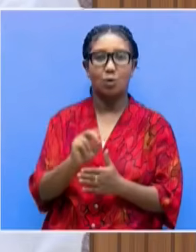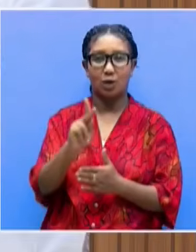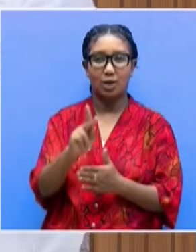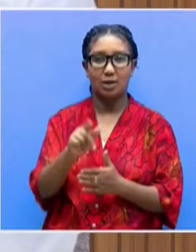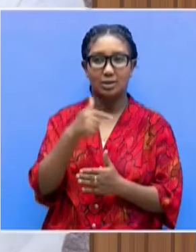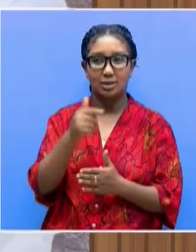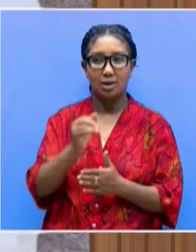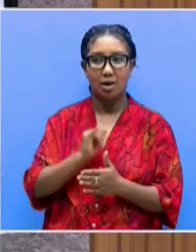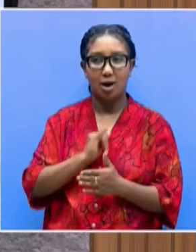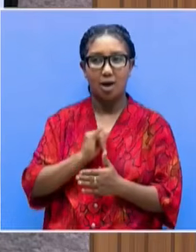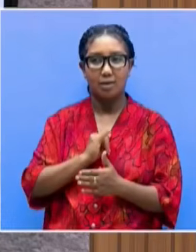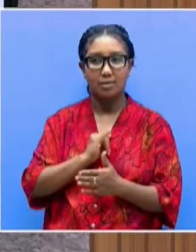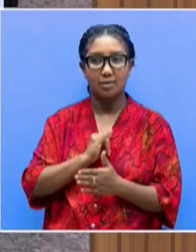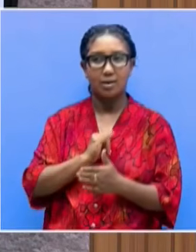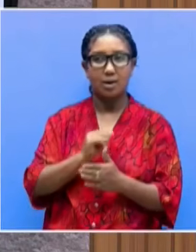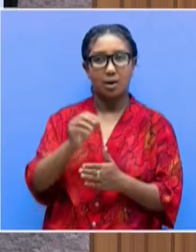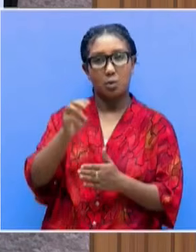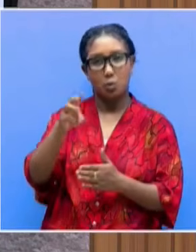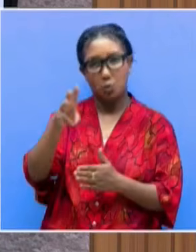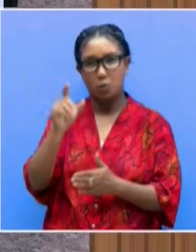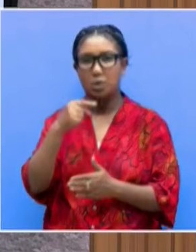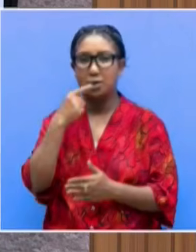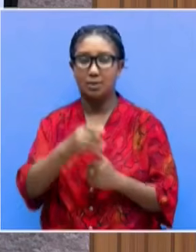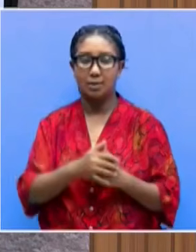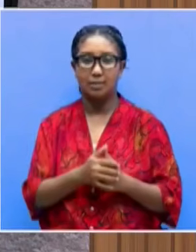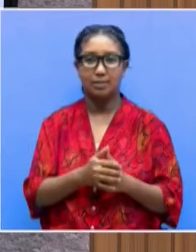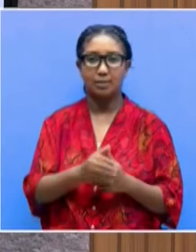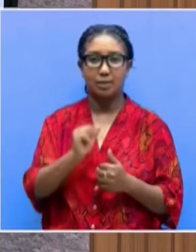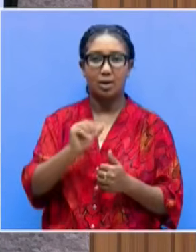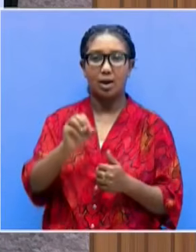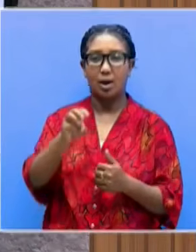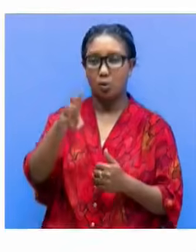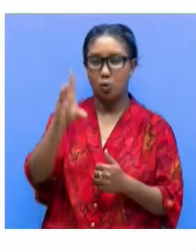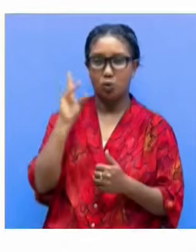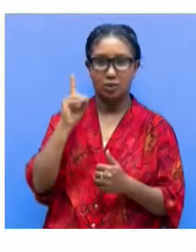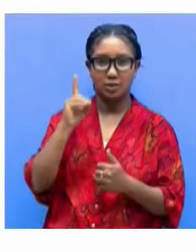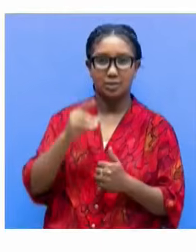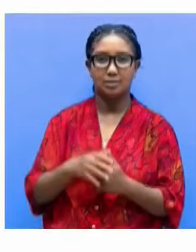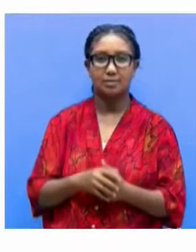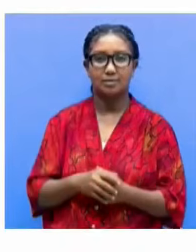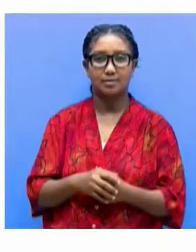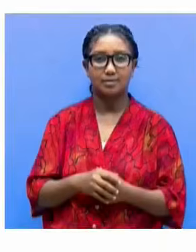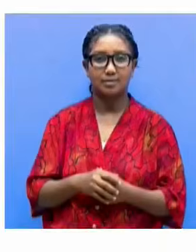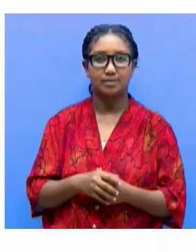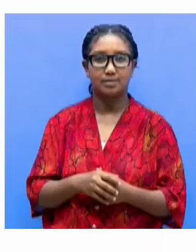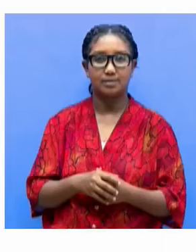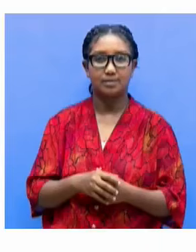say I should or I would. Okay? I would,